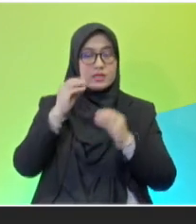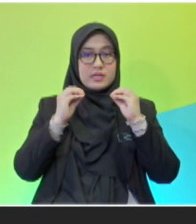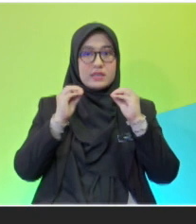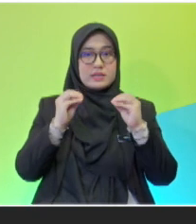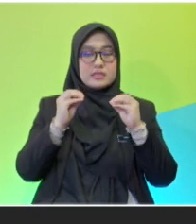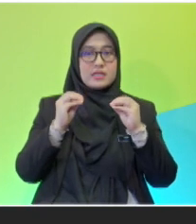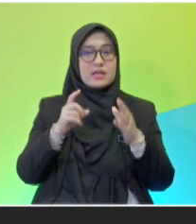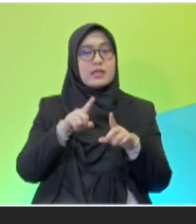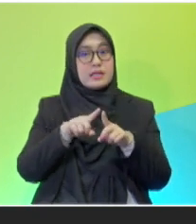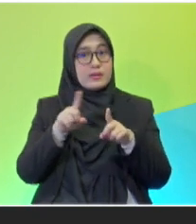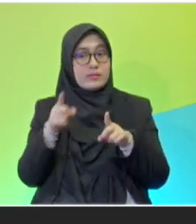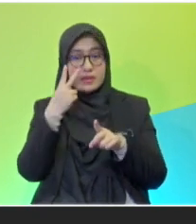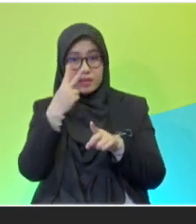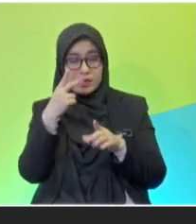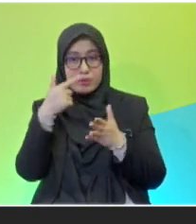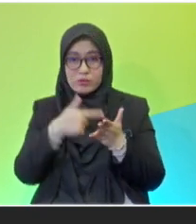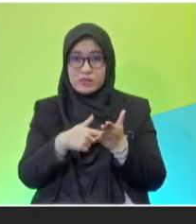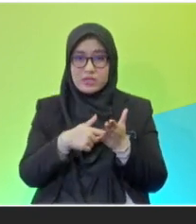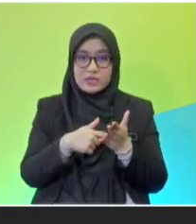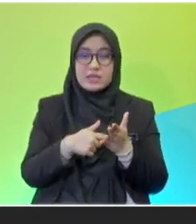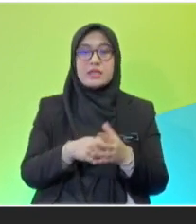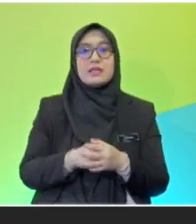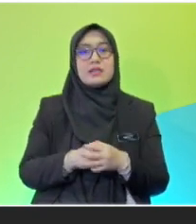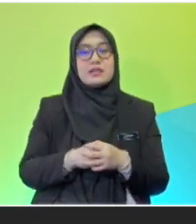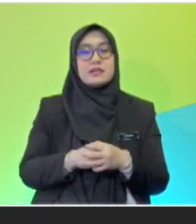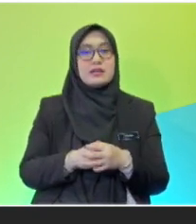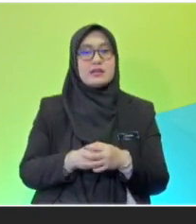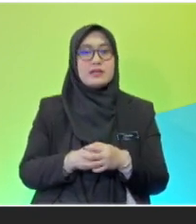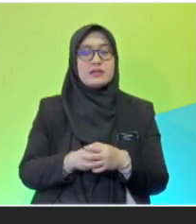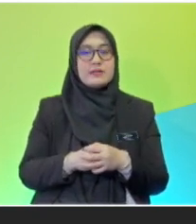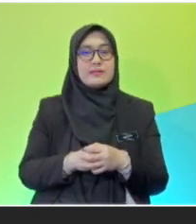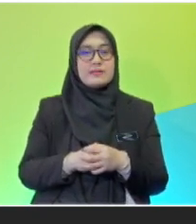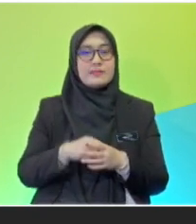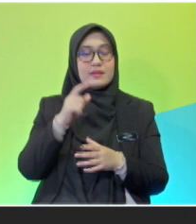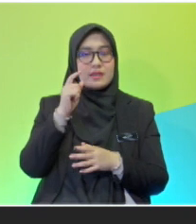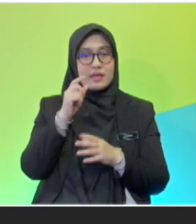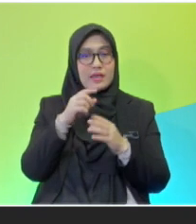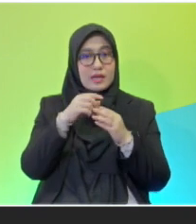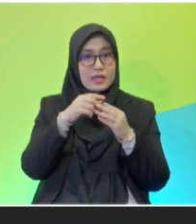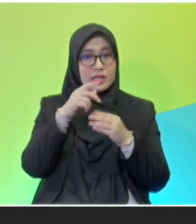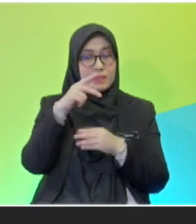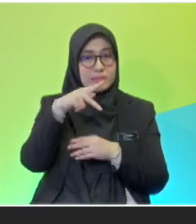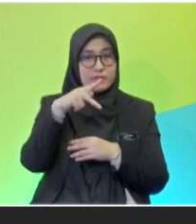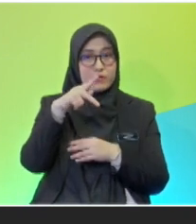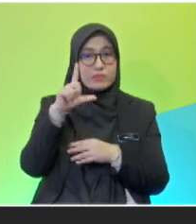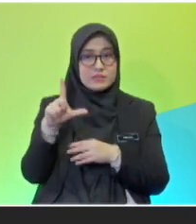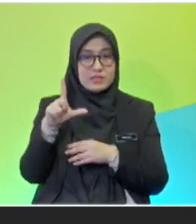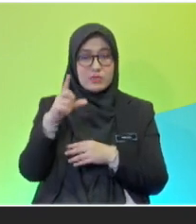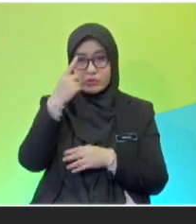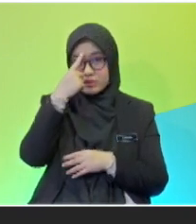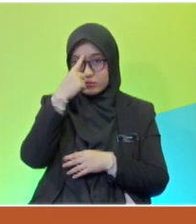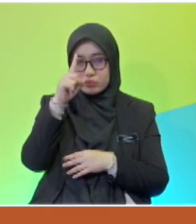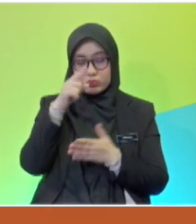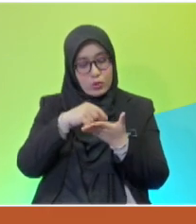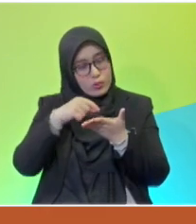slide shows the performance level for writing skill. And let me just quickly go back, all